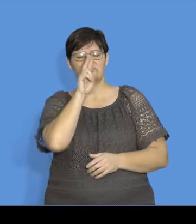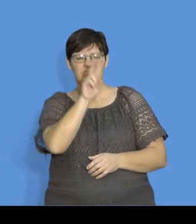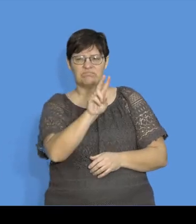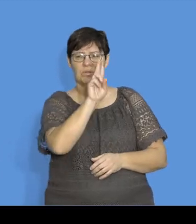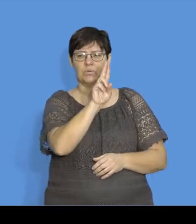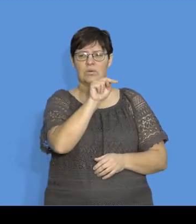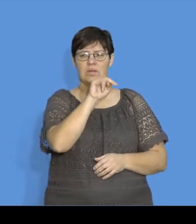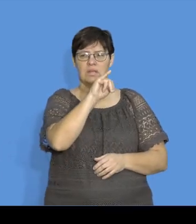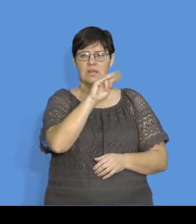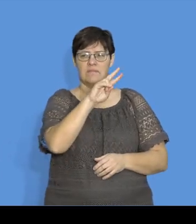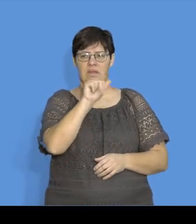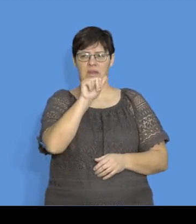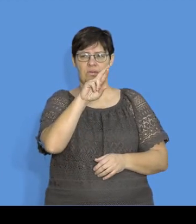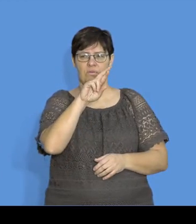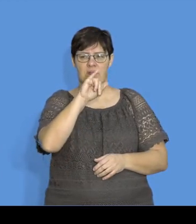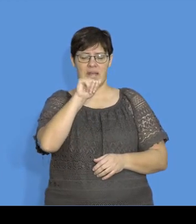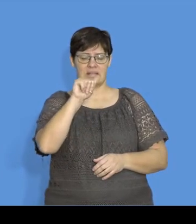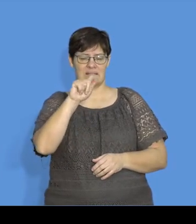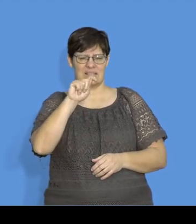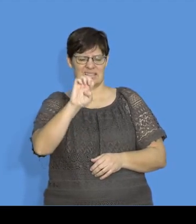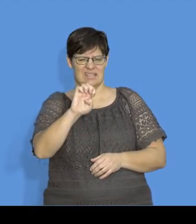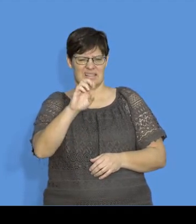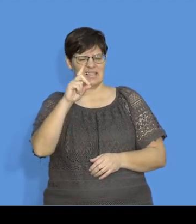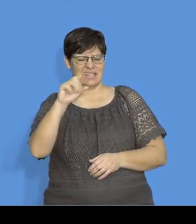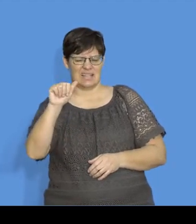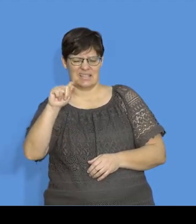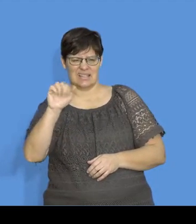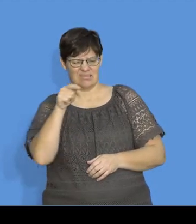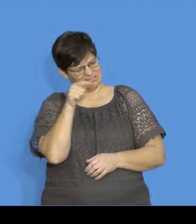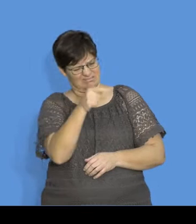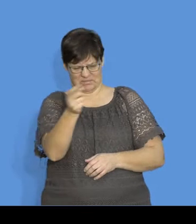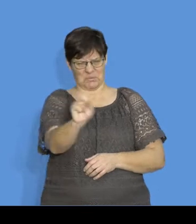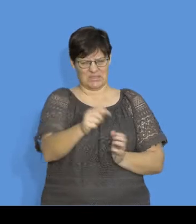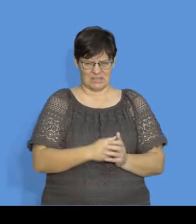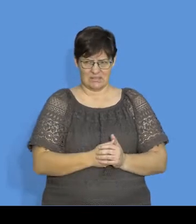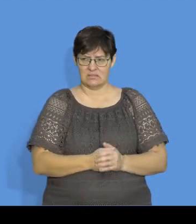Let's look at univariate data. What is univariate data?